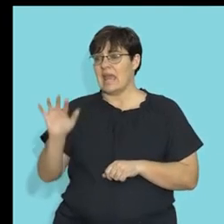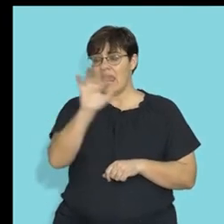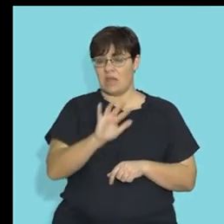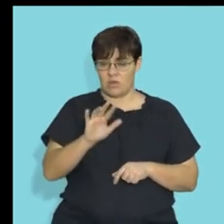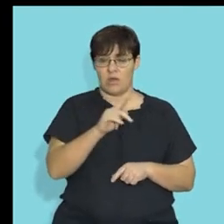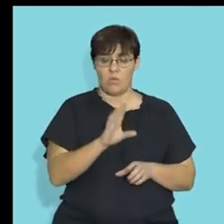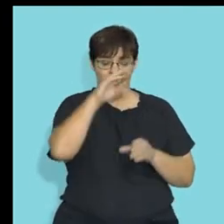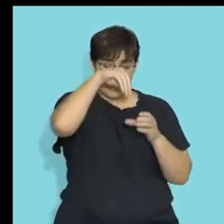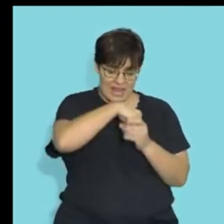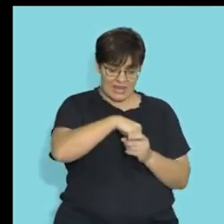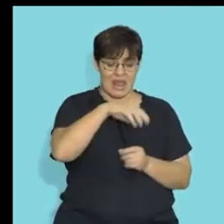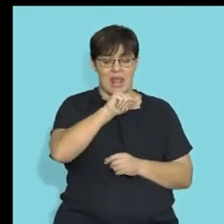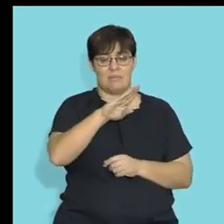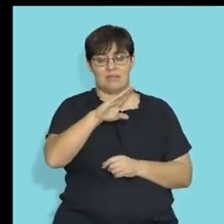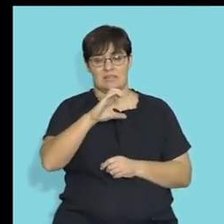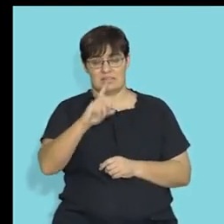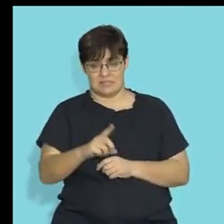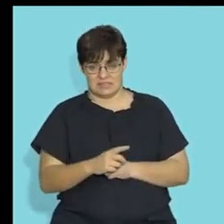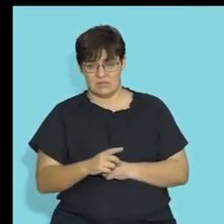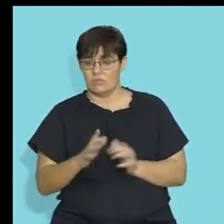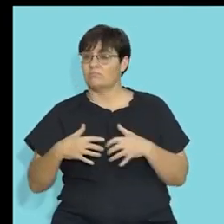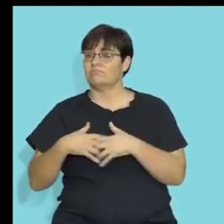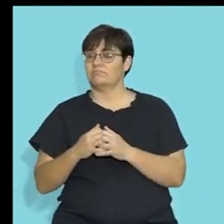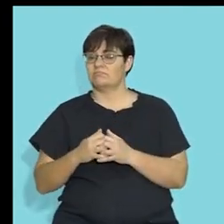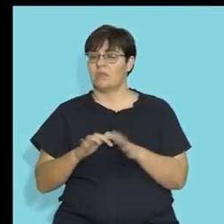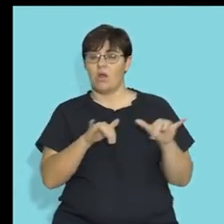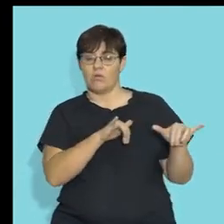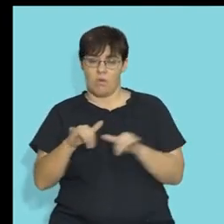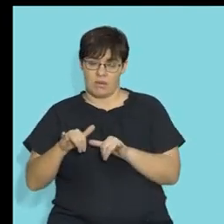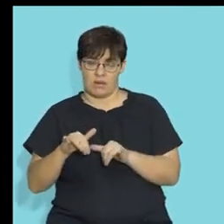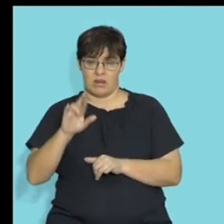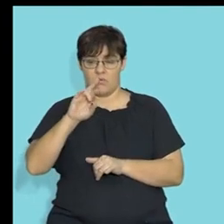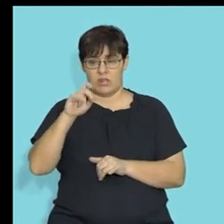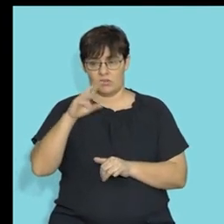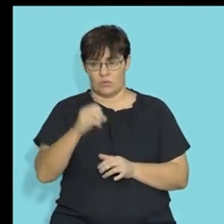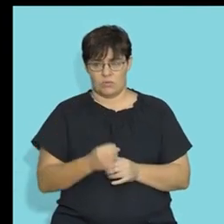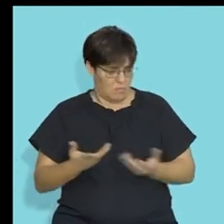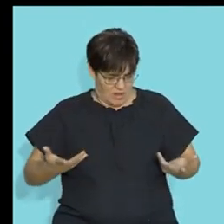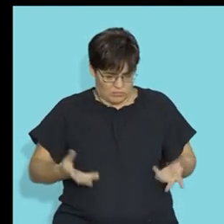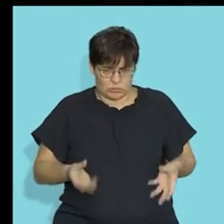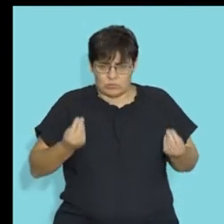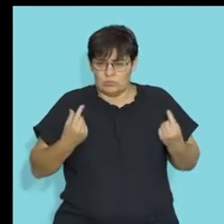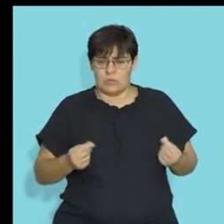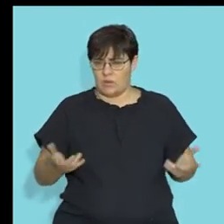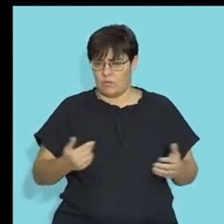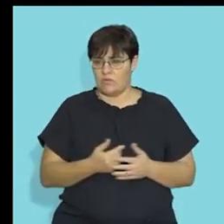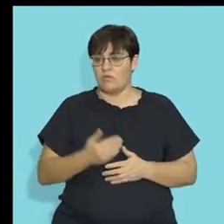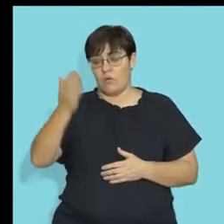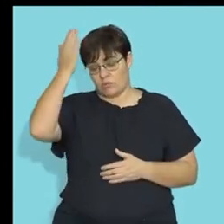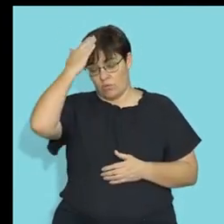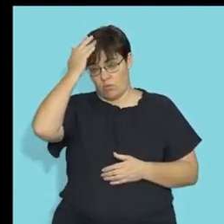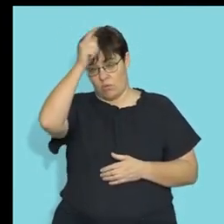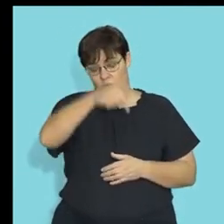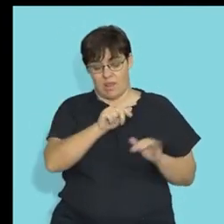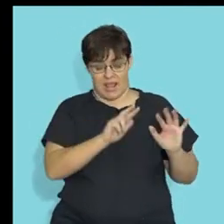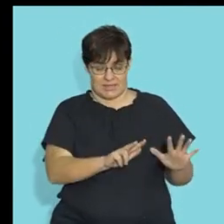the area of the square within ABCD in order to establish my common ratio. How am I going to do this?